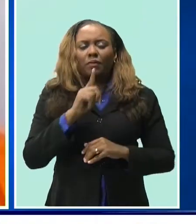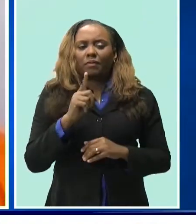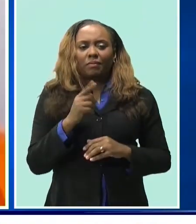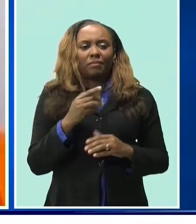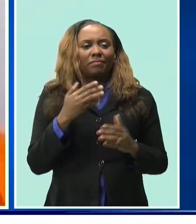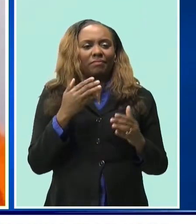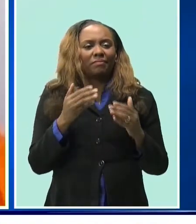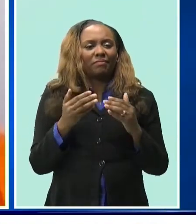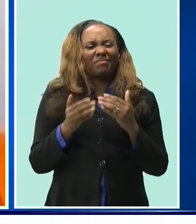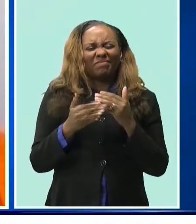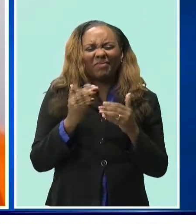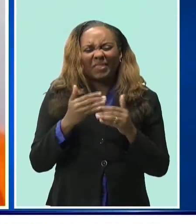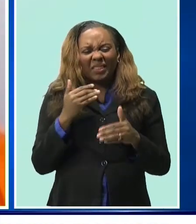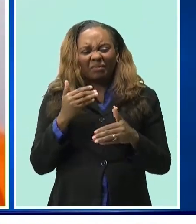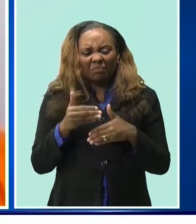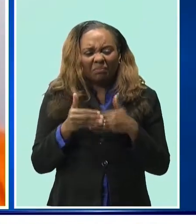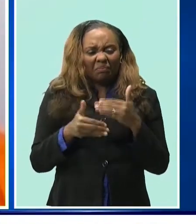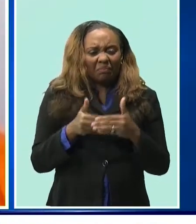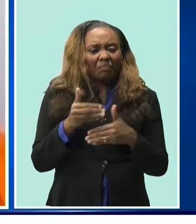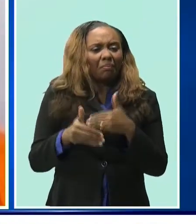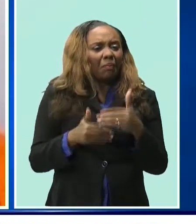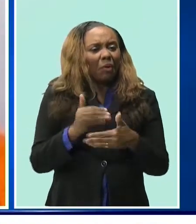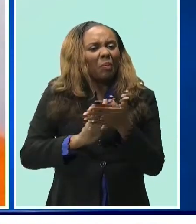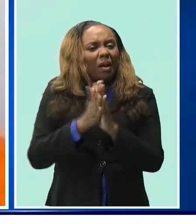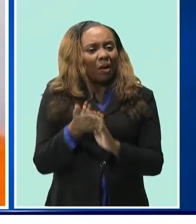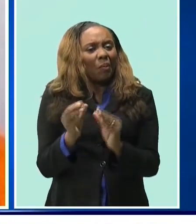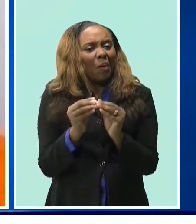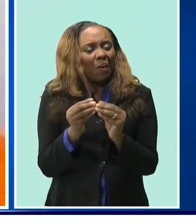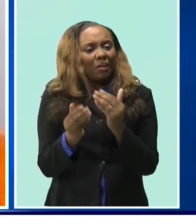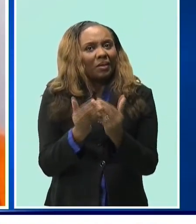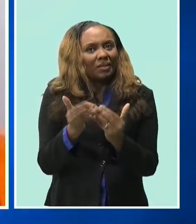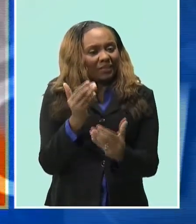easy. And as the days go on, it gets easier because it now becomes routine.